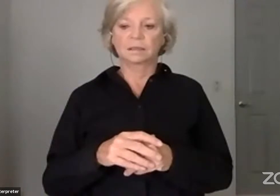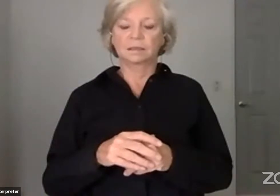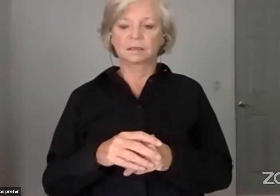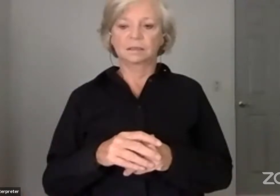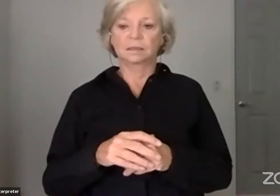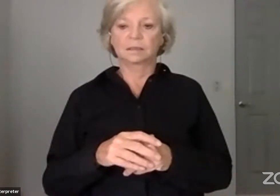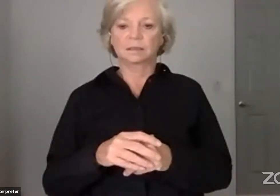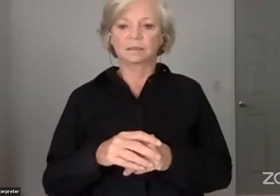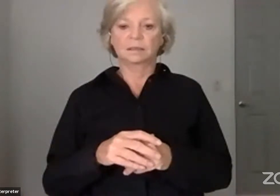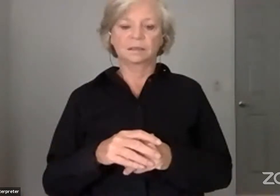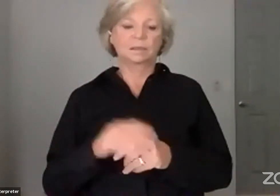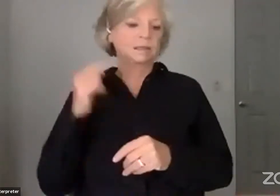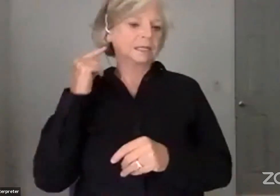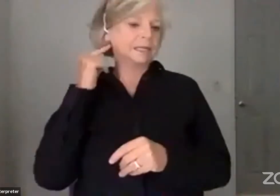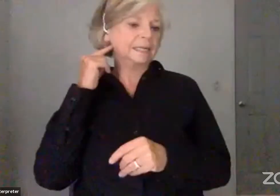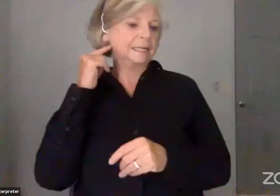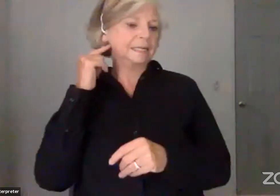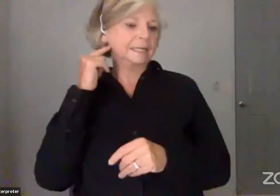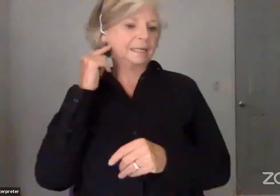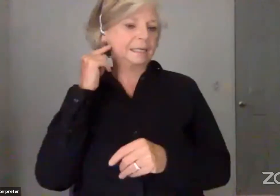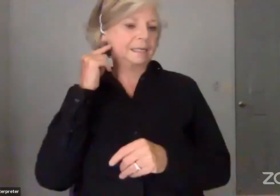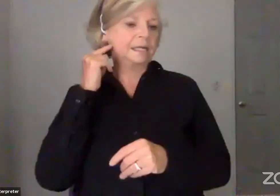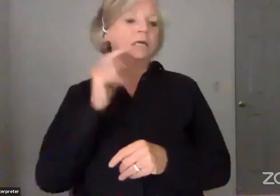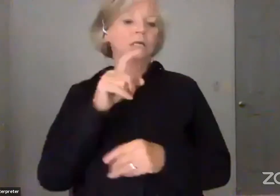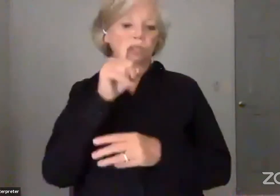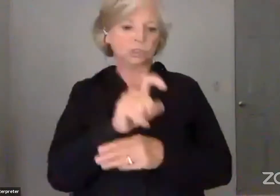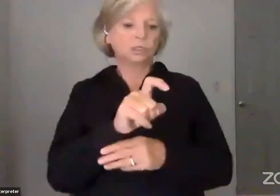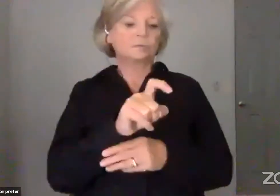Mercedes should be in the Spanish.